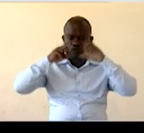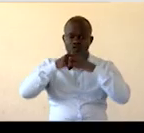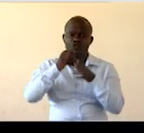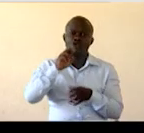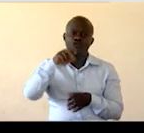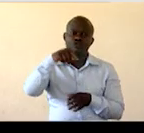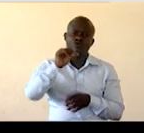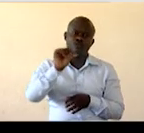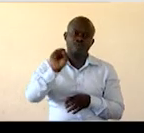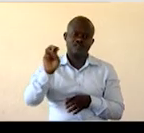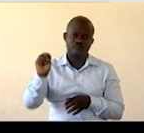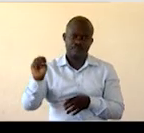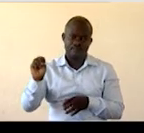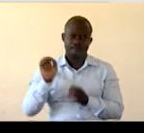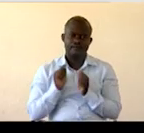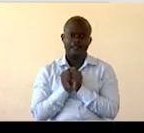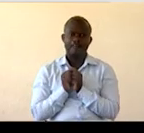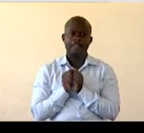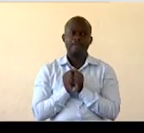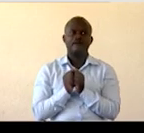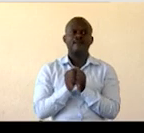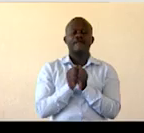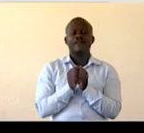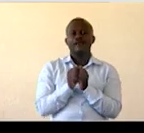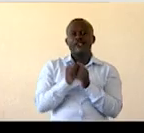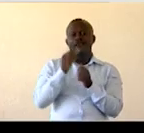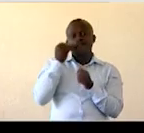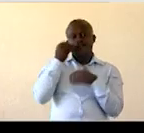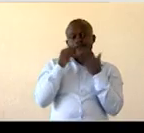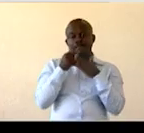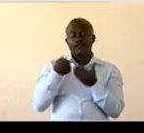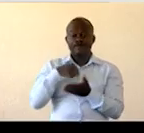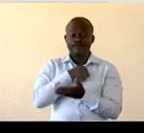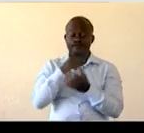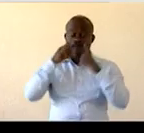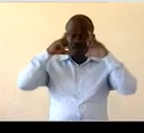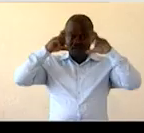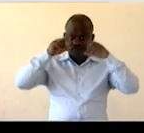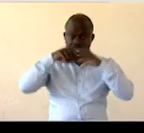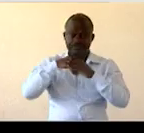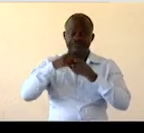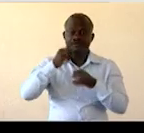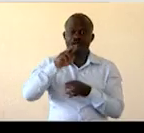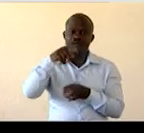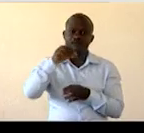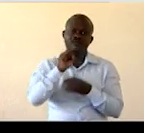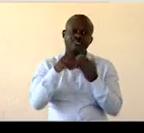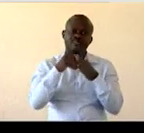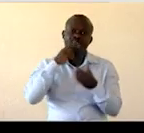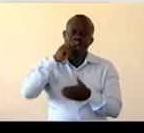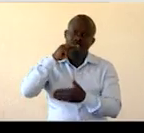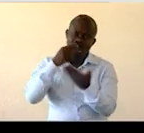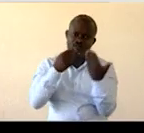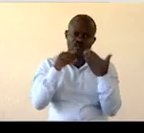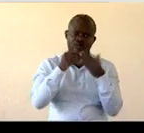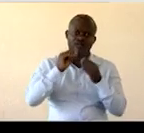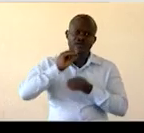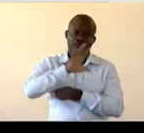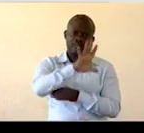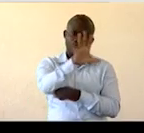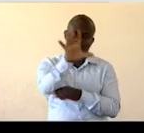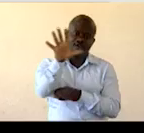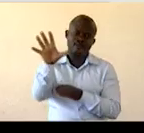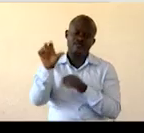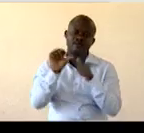phototropism. In few words, phototropism is the response of the plant